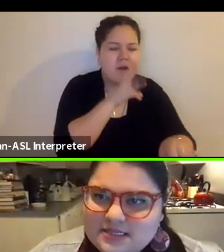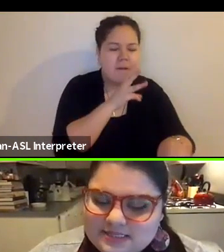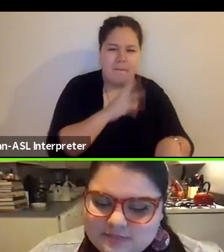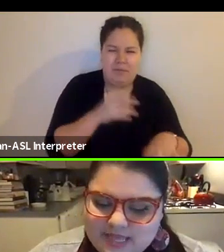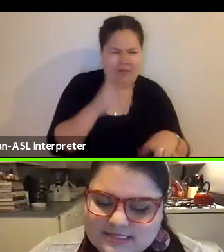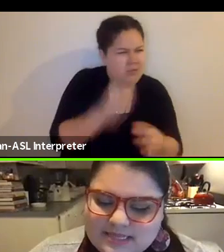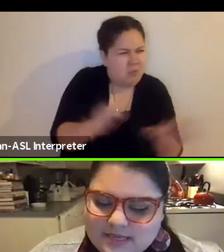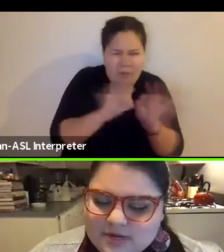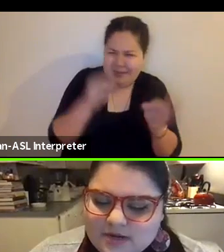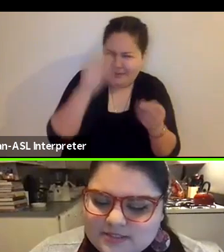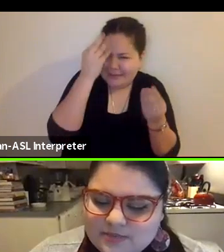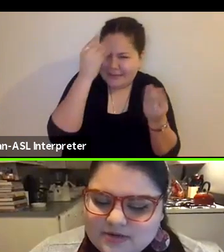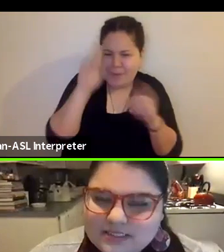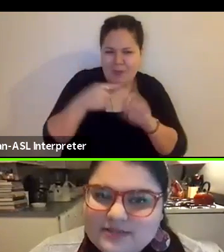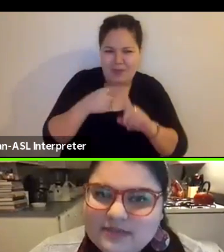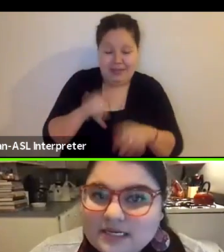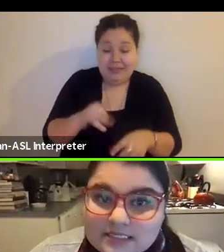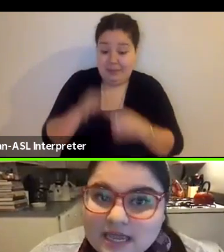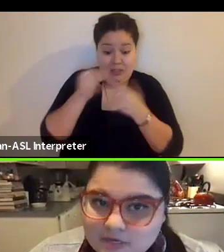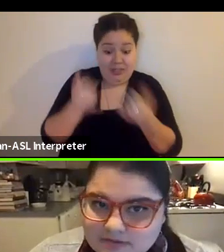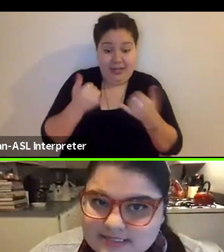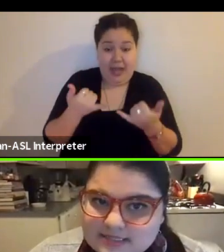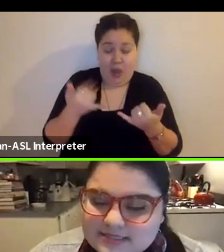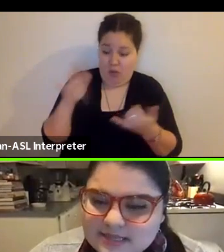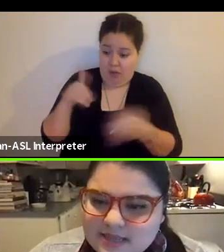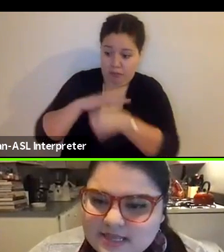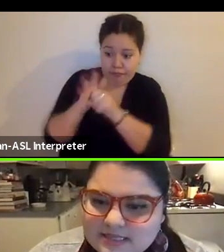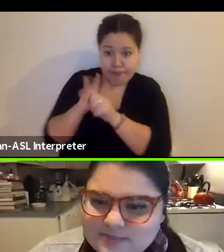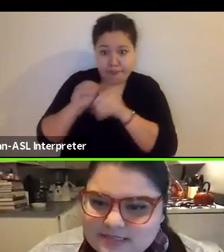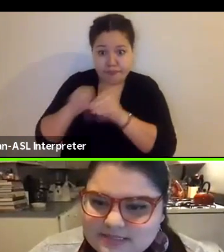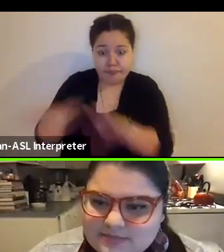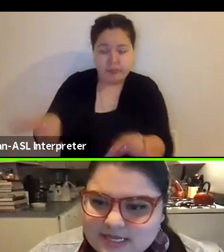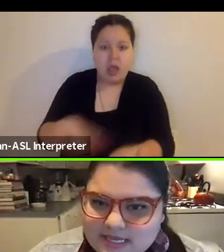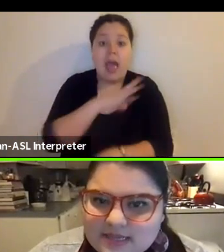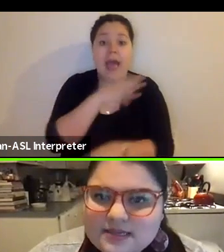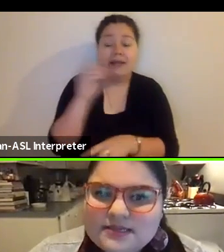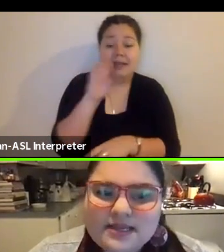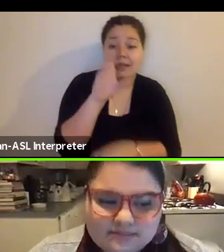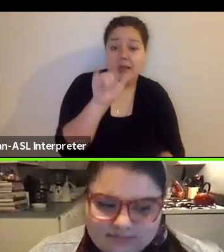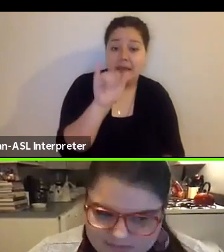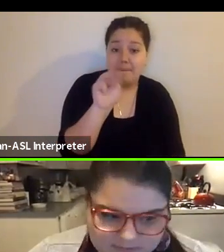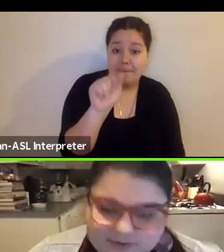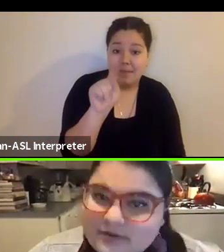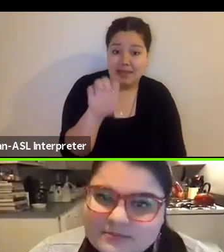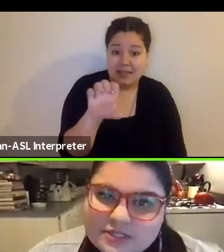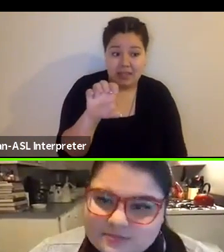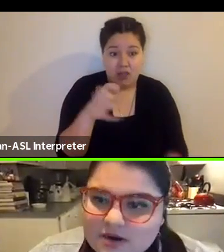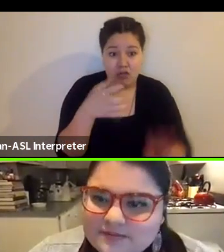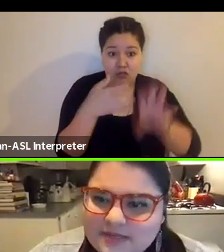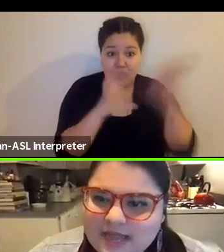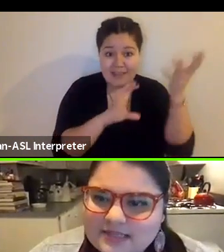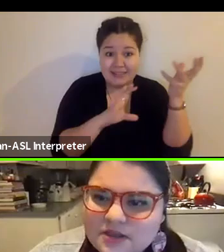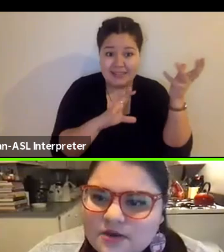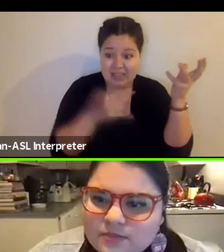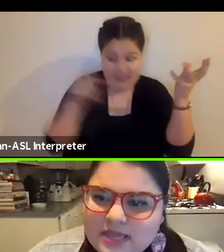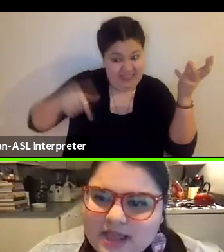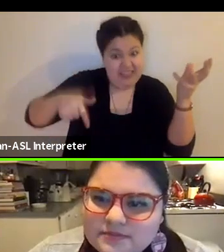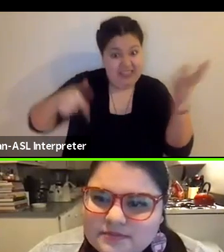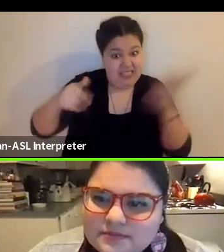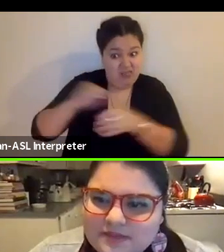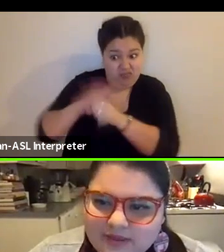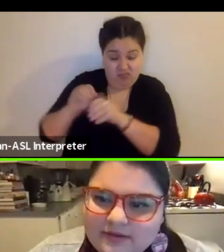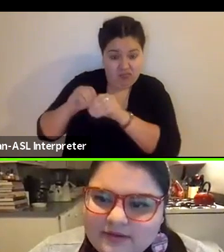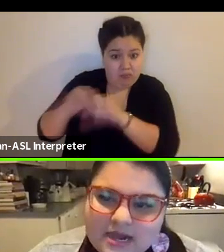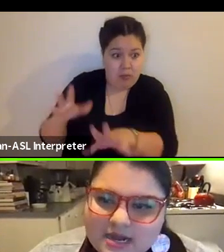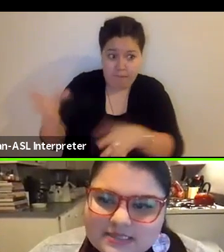in this pandemic, but also we are living in a climate crisis, and this pandemic again is very much a part of that. We have